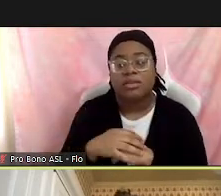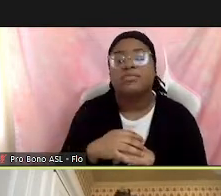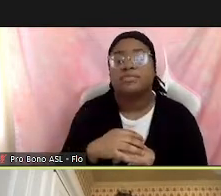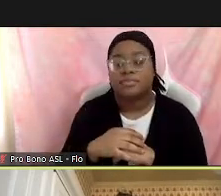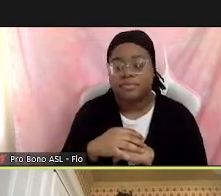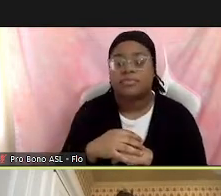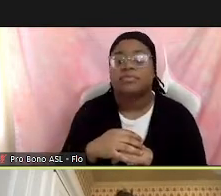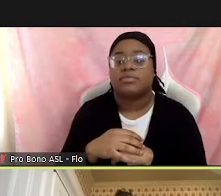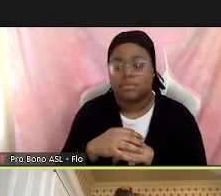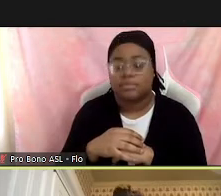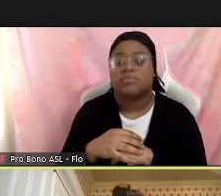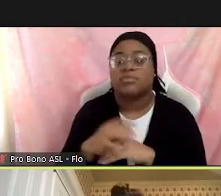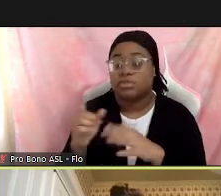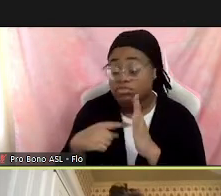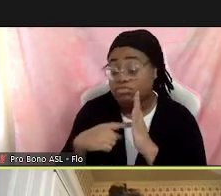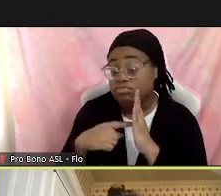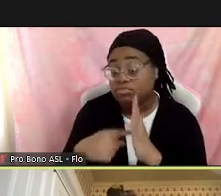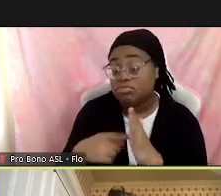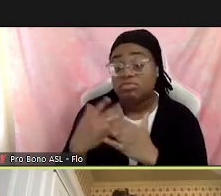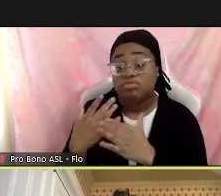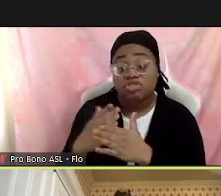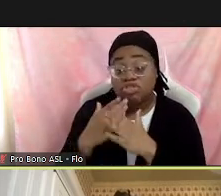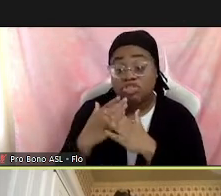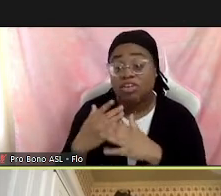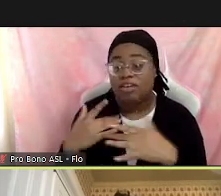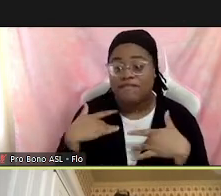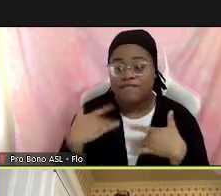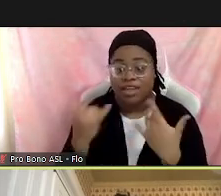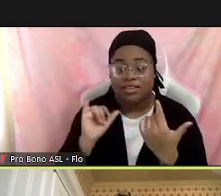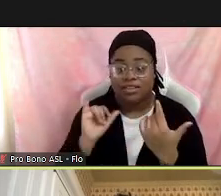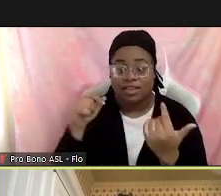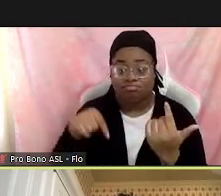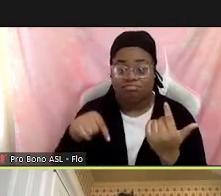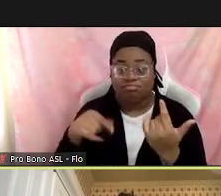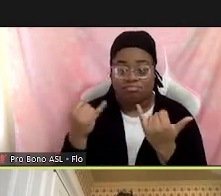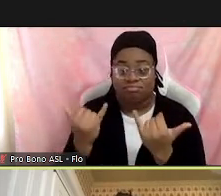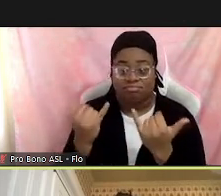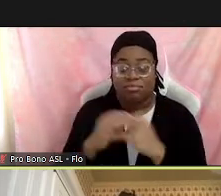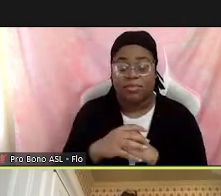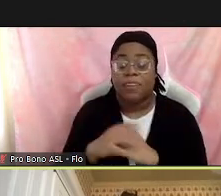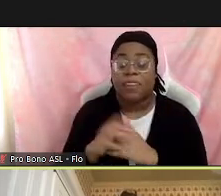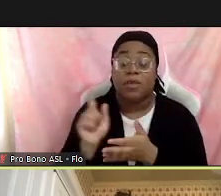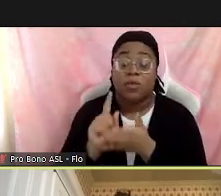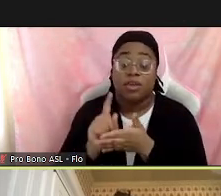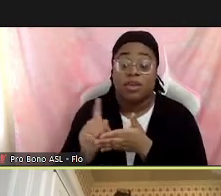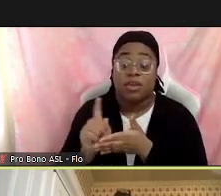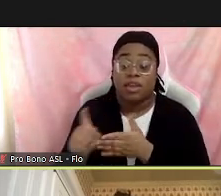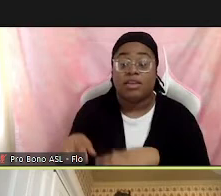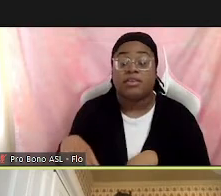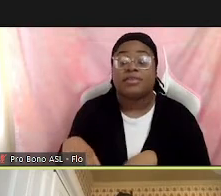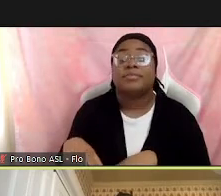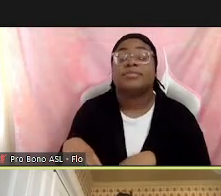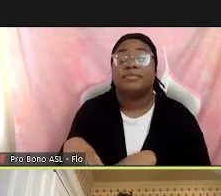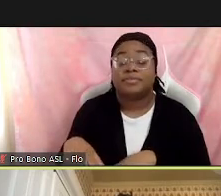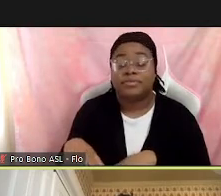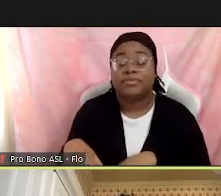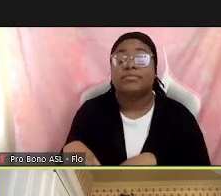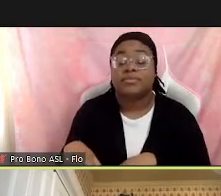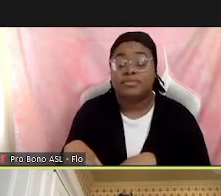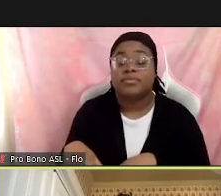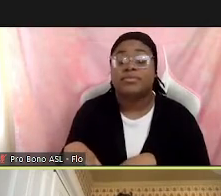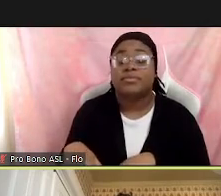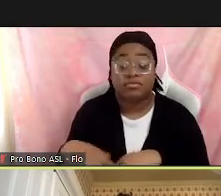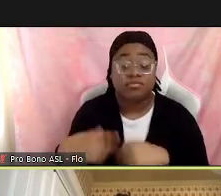share amazing events like this one today. Every week, I love this, every week they put together